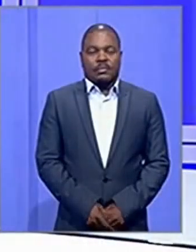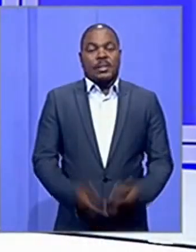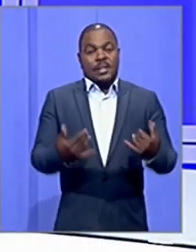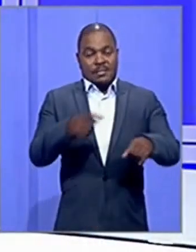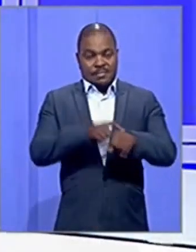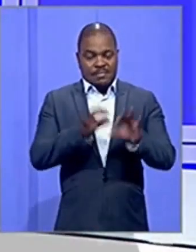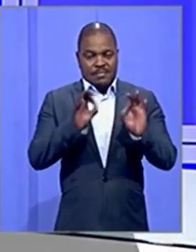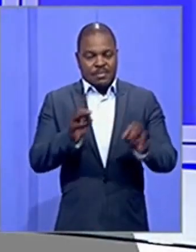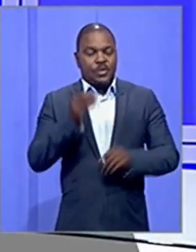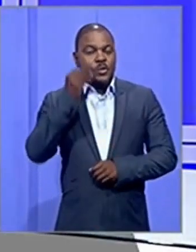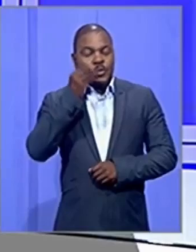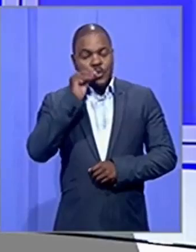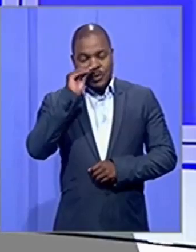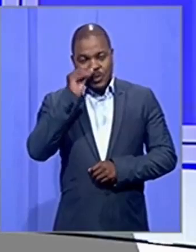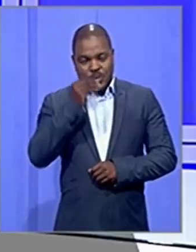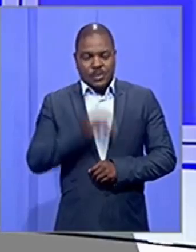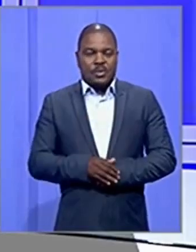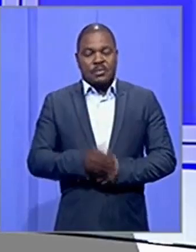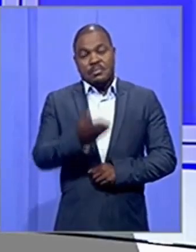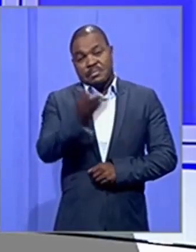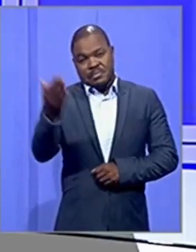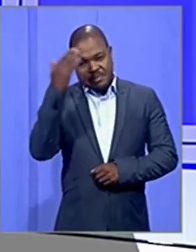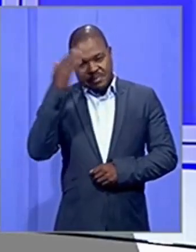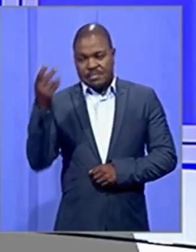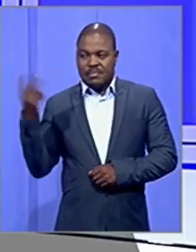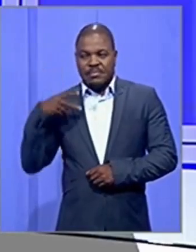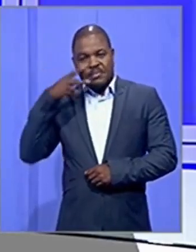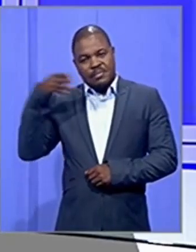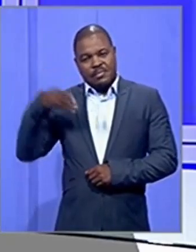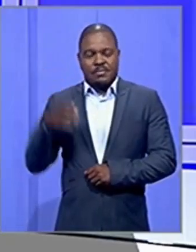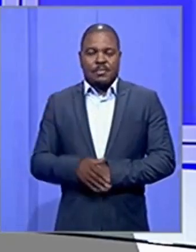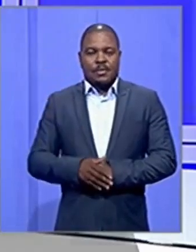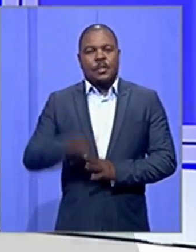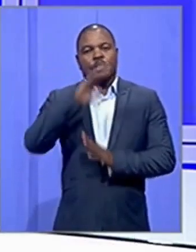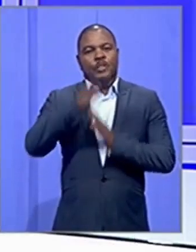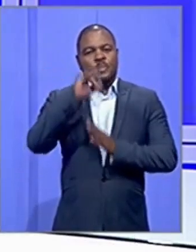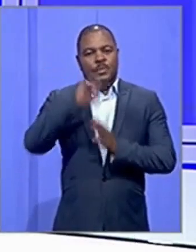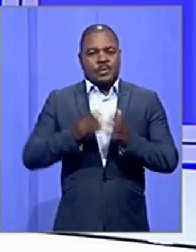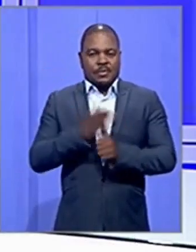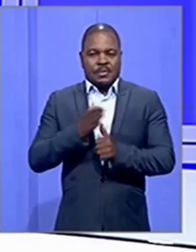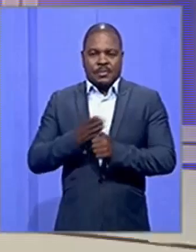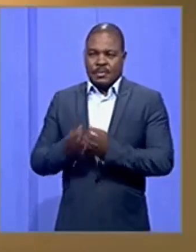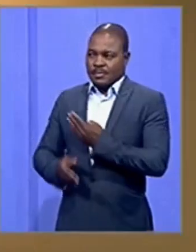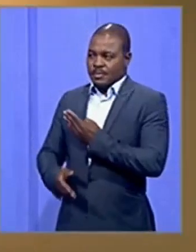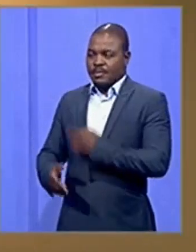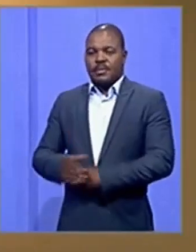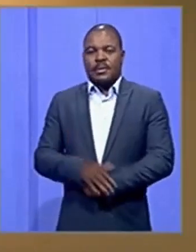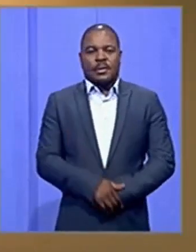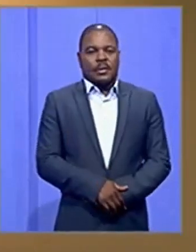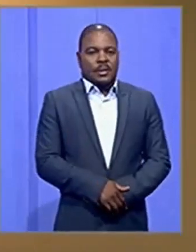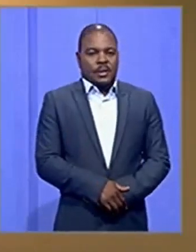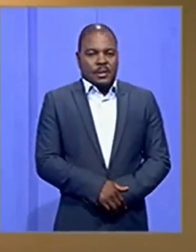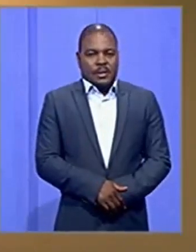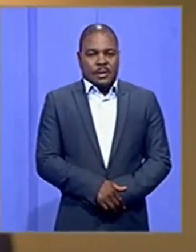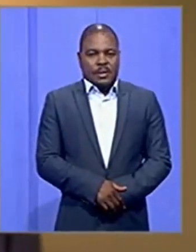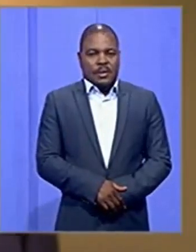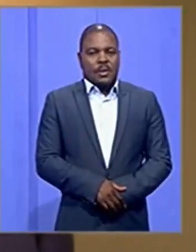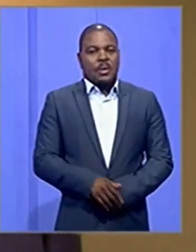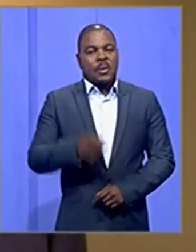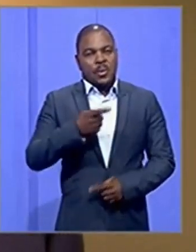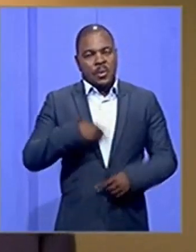Nako e fihla ditaba tsa Sesotho dumela mmohi ke Molo Gaston Letlalo pele ke dihloho tsa tsona. I've made the announcement of